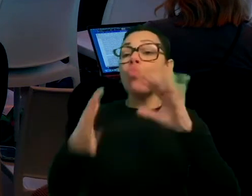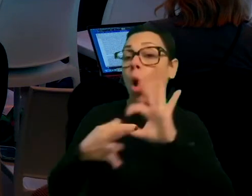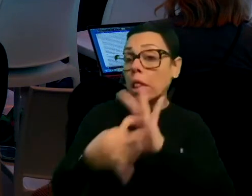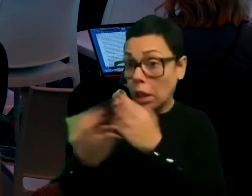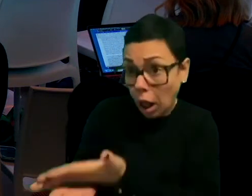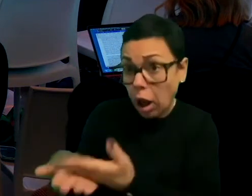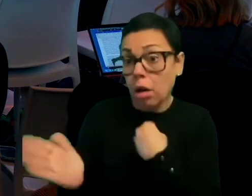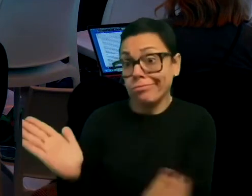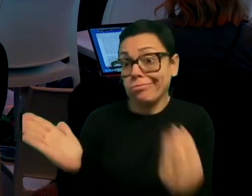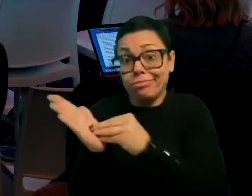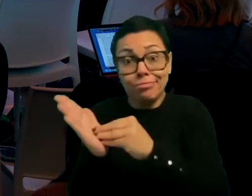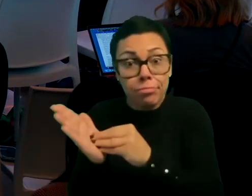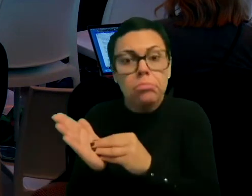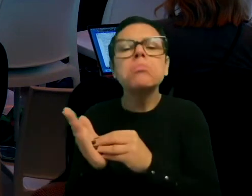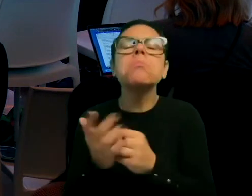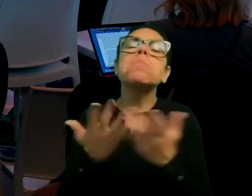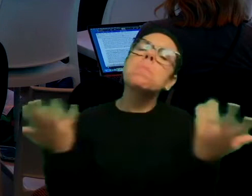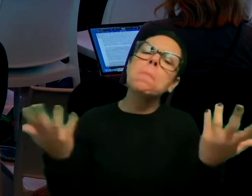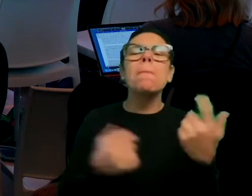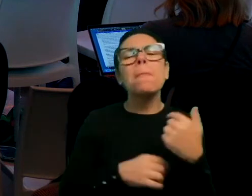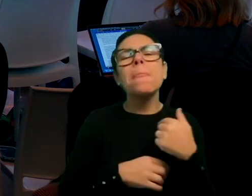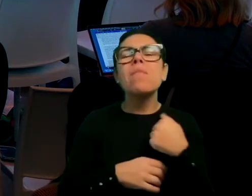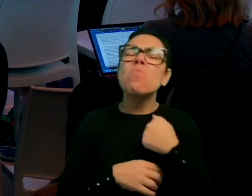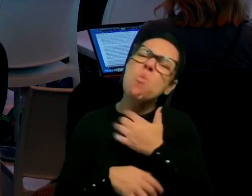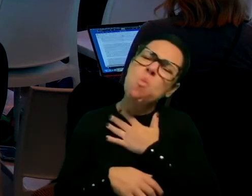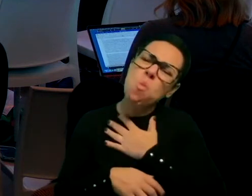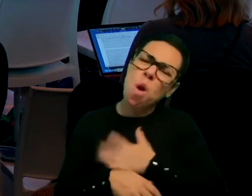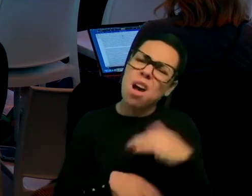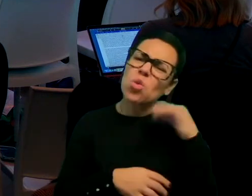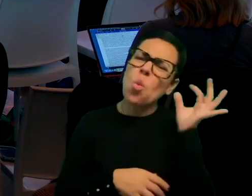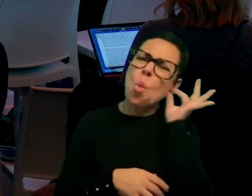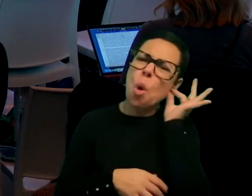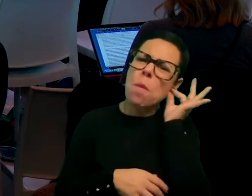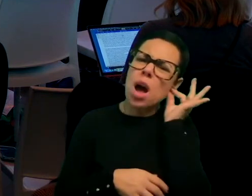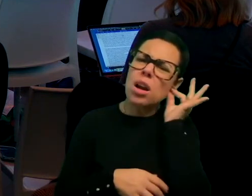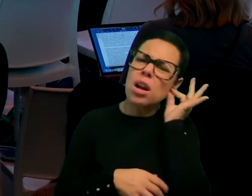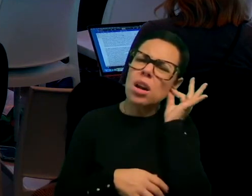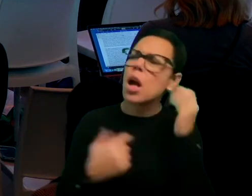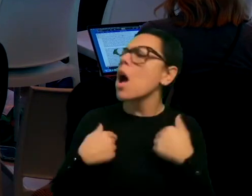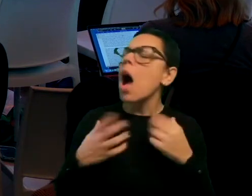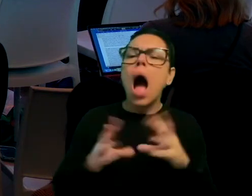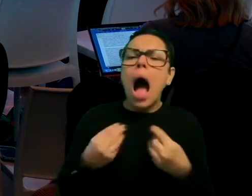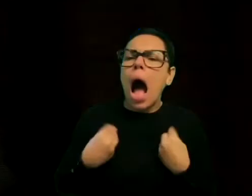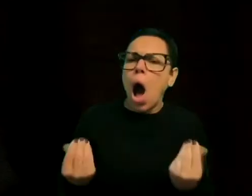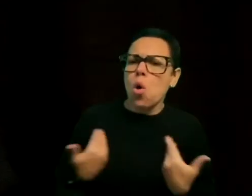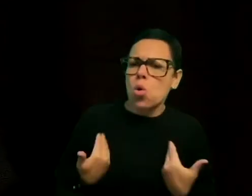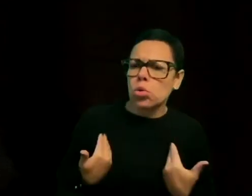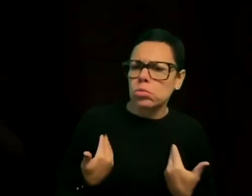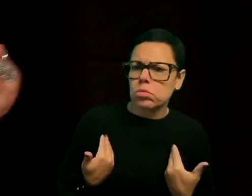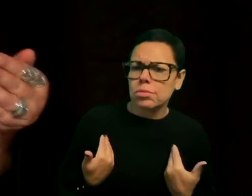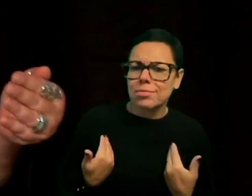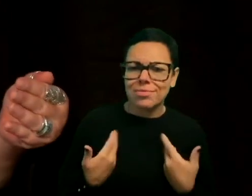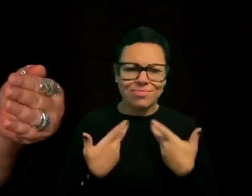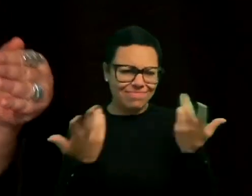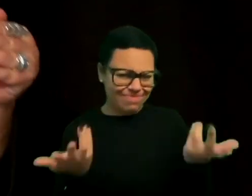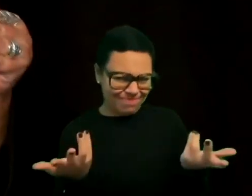so they're probably have motivation. That's good. What do I do? Well, that's when you go when you